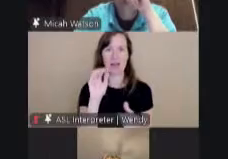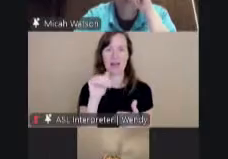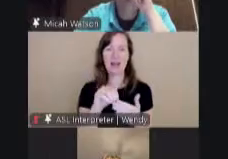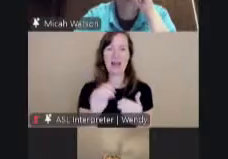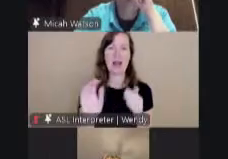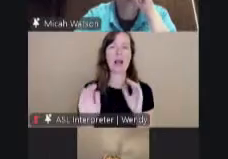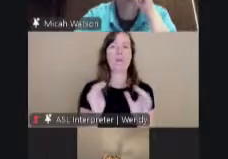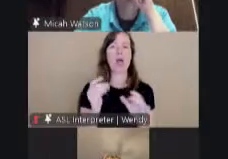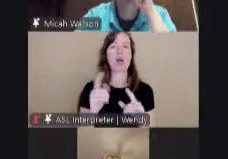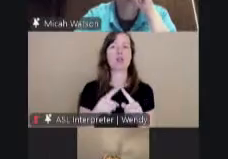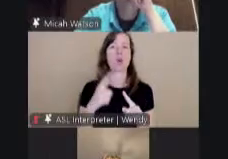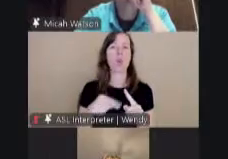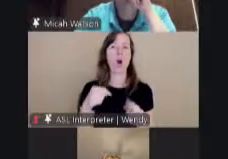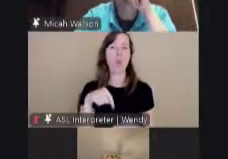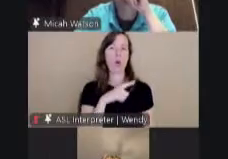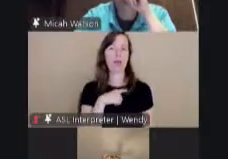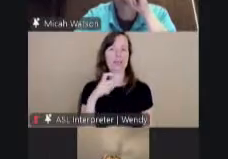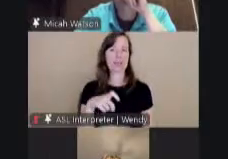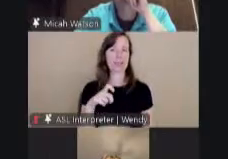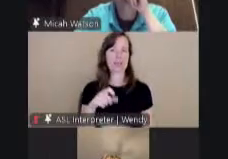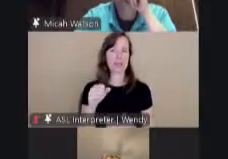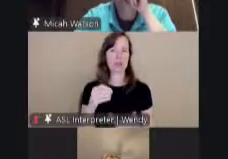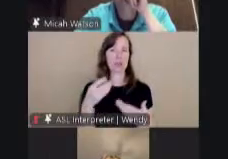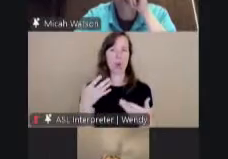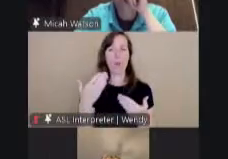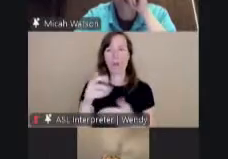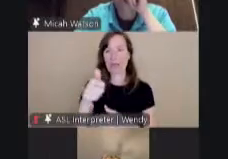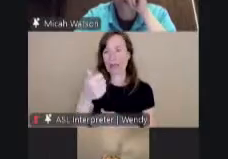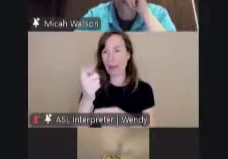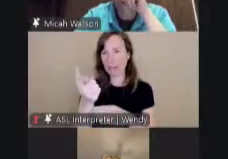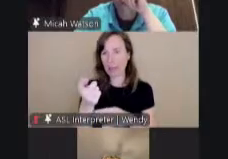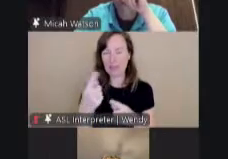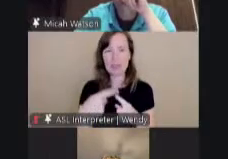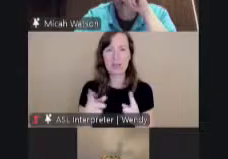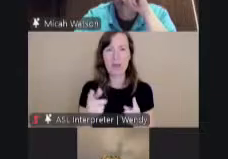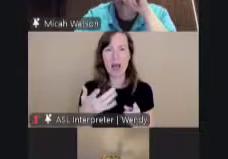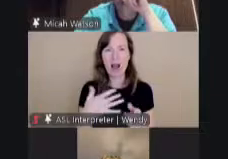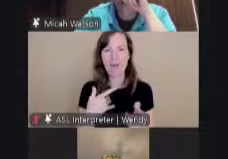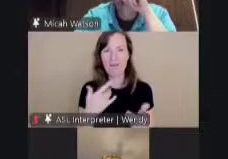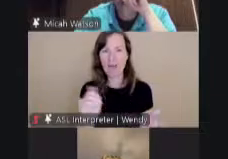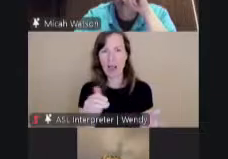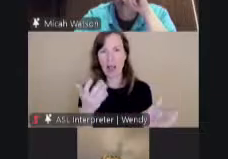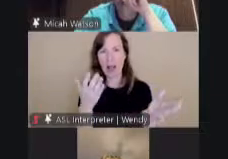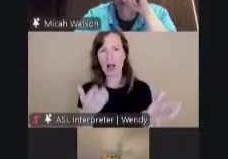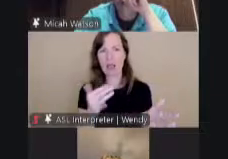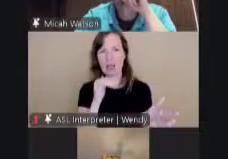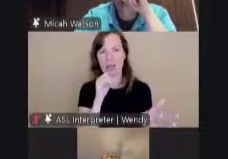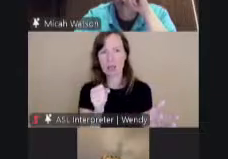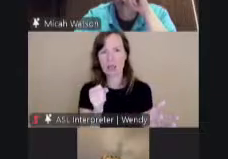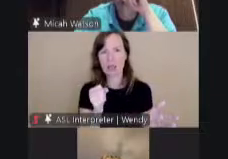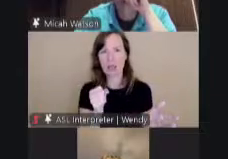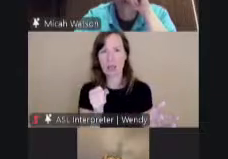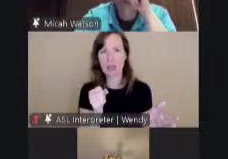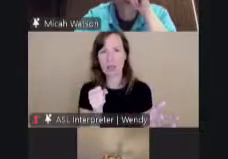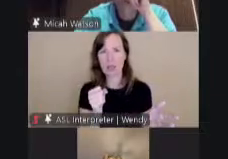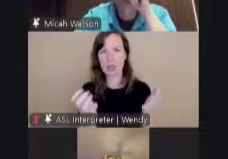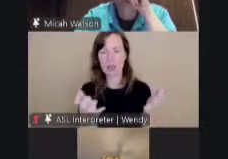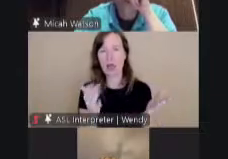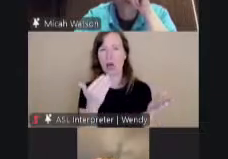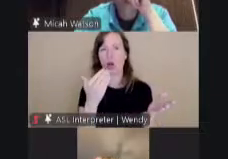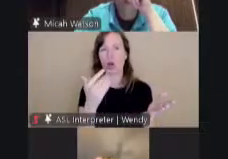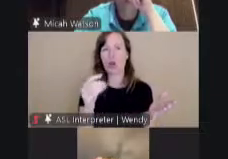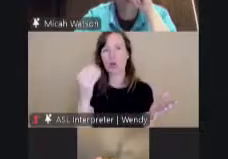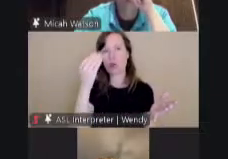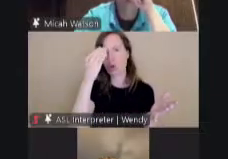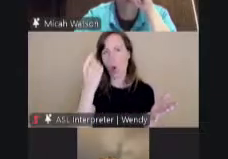need. So that might be in 10 minutes, but I feel like this is a little, I mean, it's good to know that what 1 cent